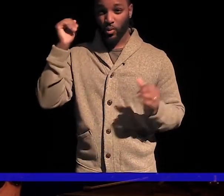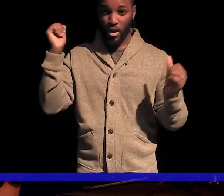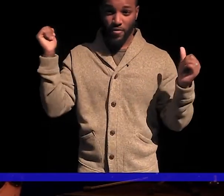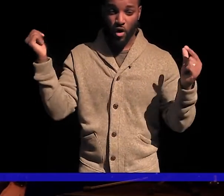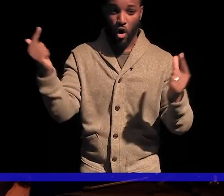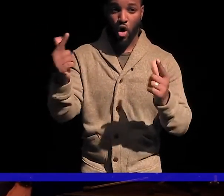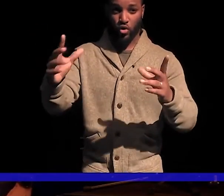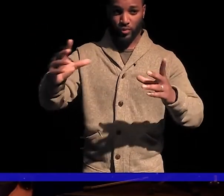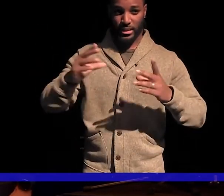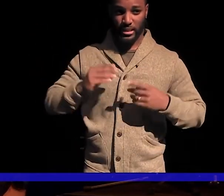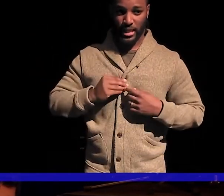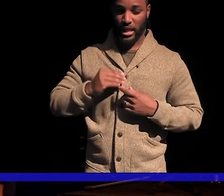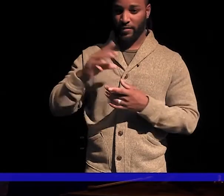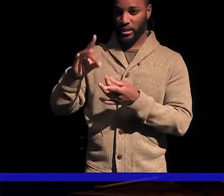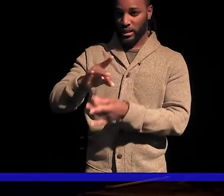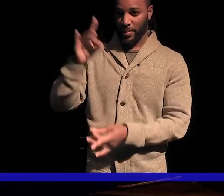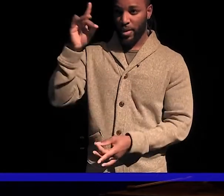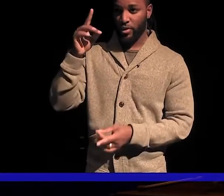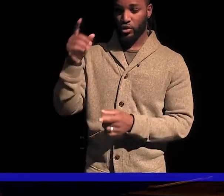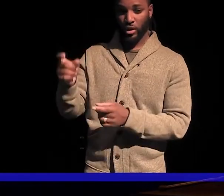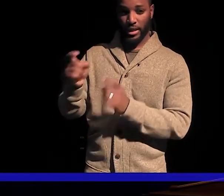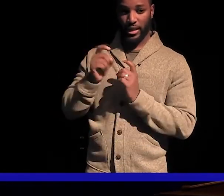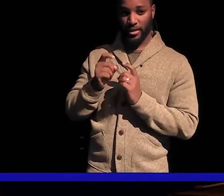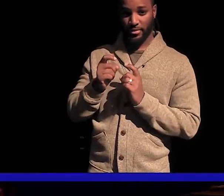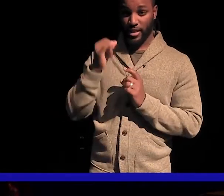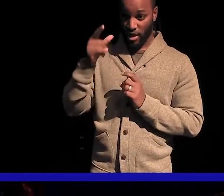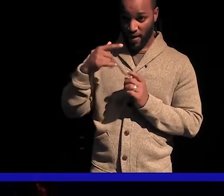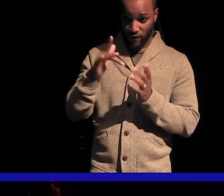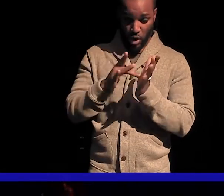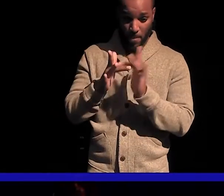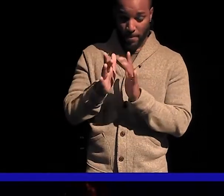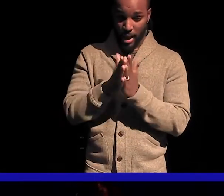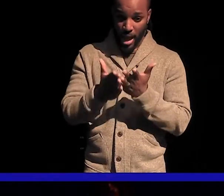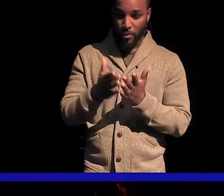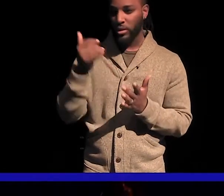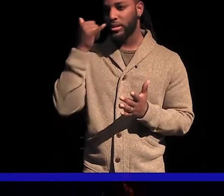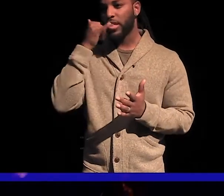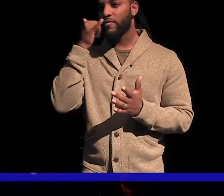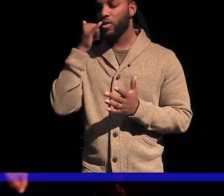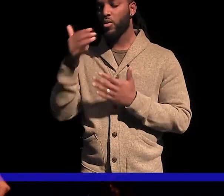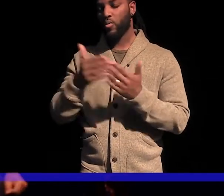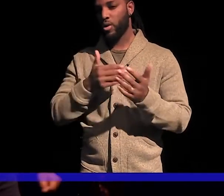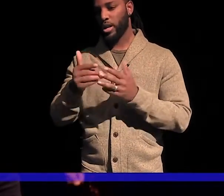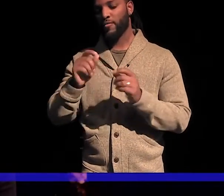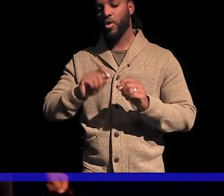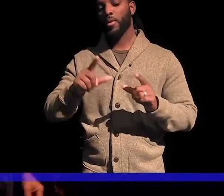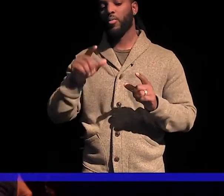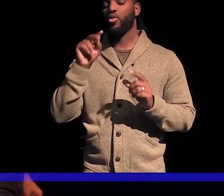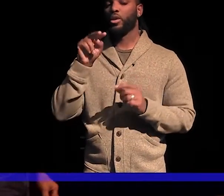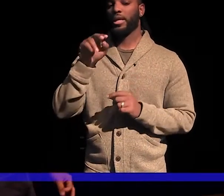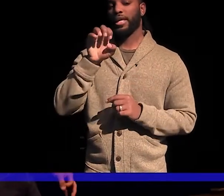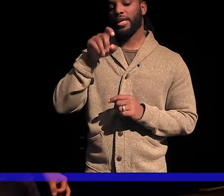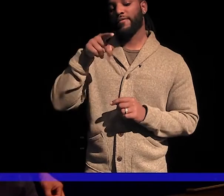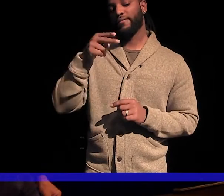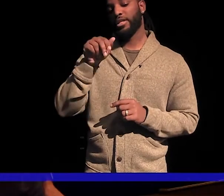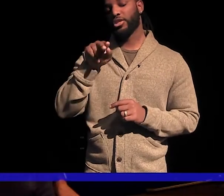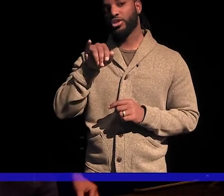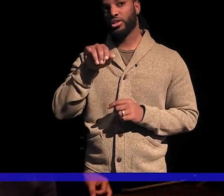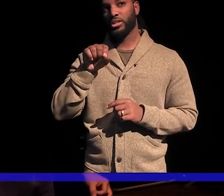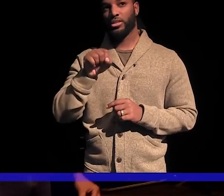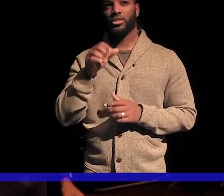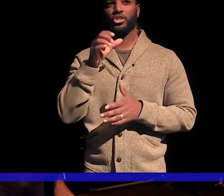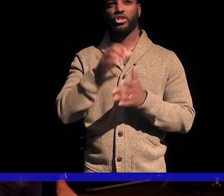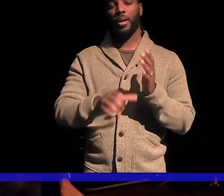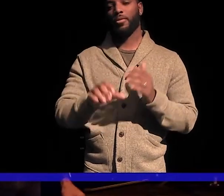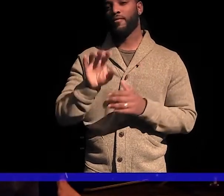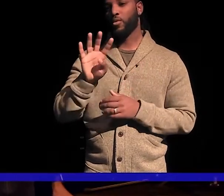received spiritual gifts. If you have your Bible, your telephone, open it up. We're going to be looking at Ephesians chapter 4, verses 7 through 16,